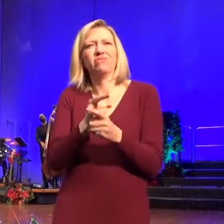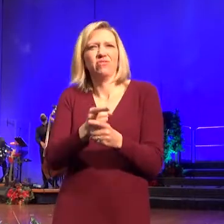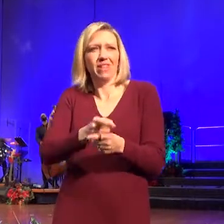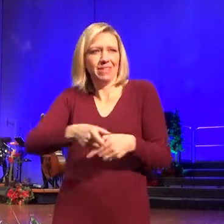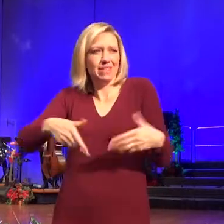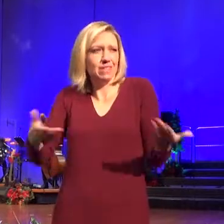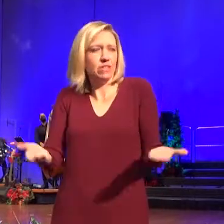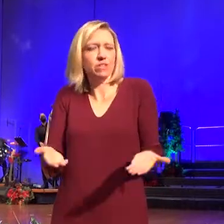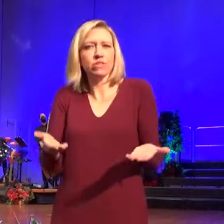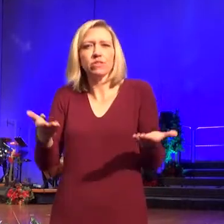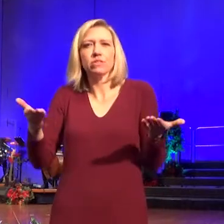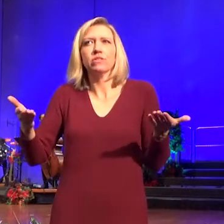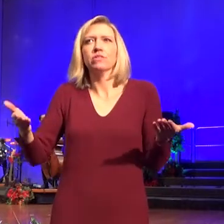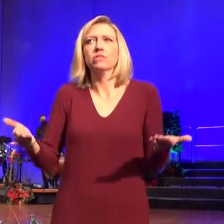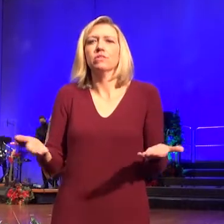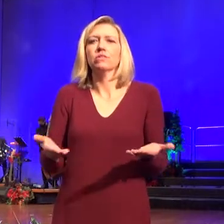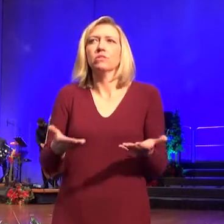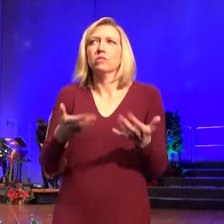Right